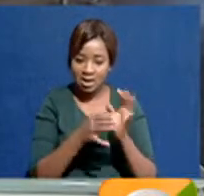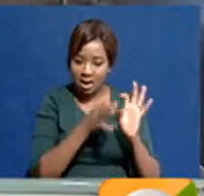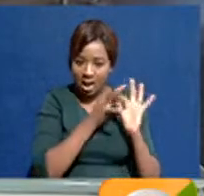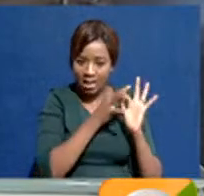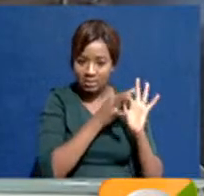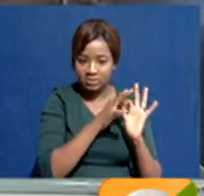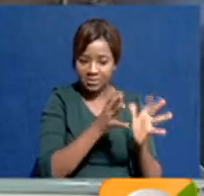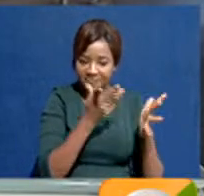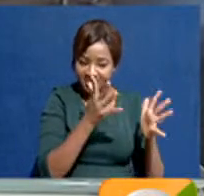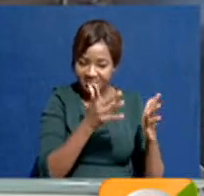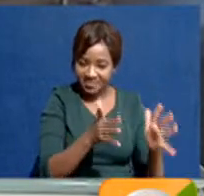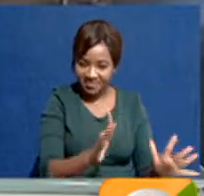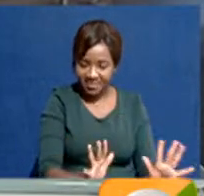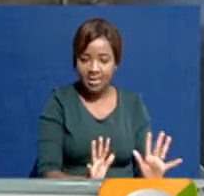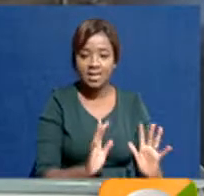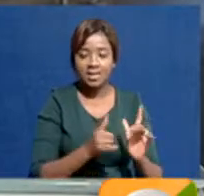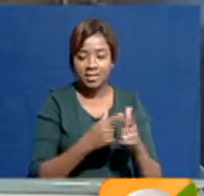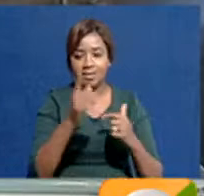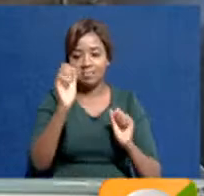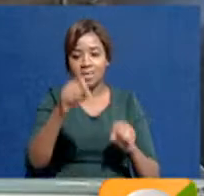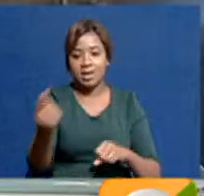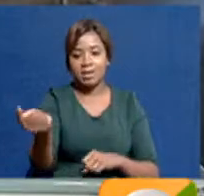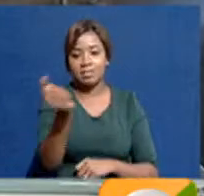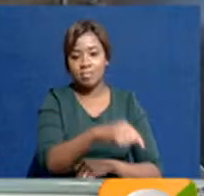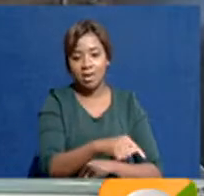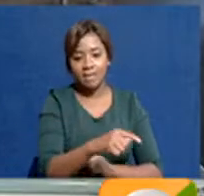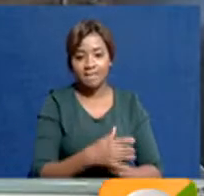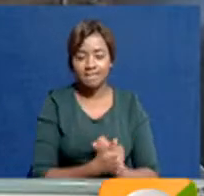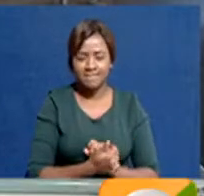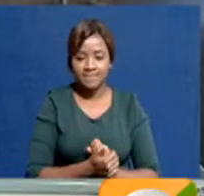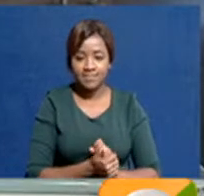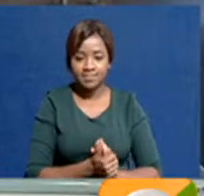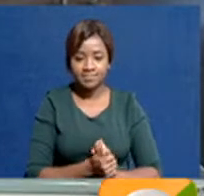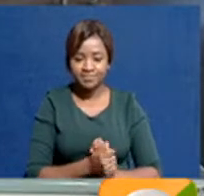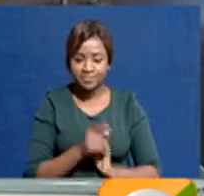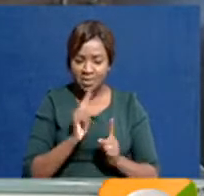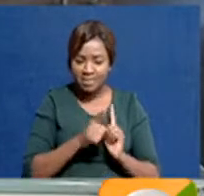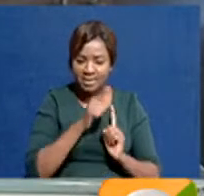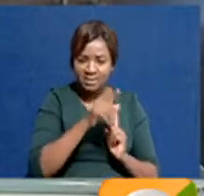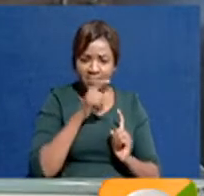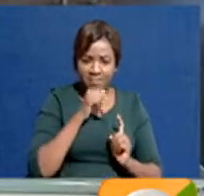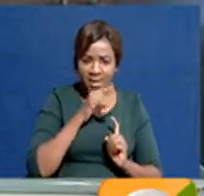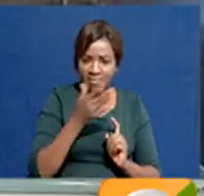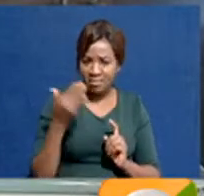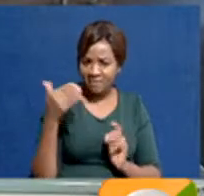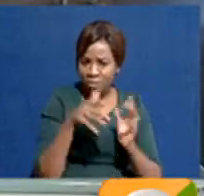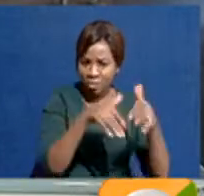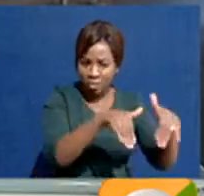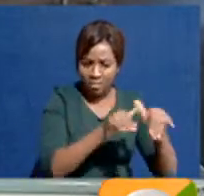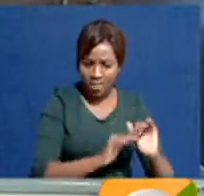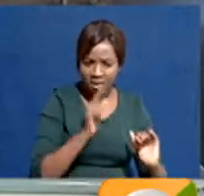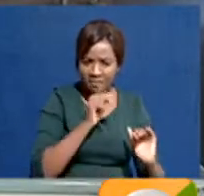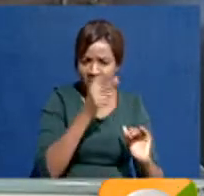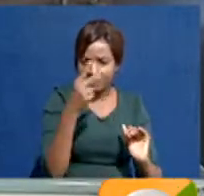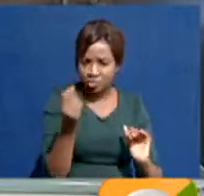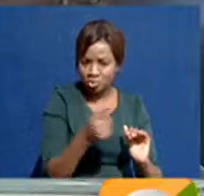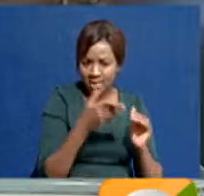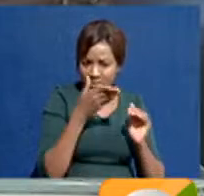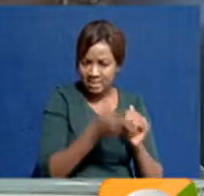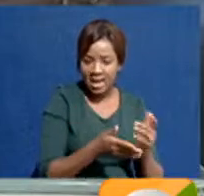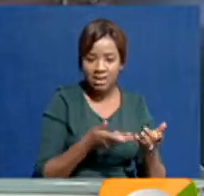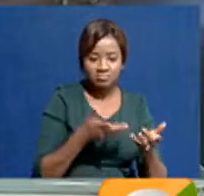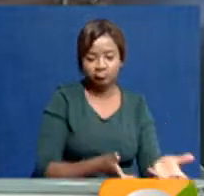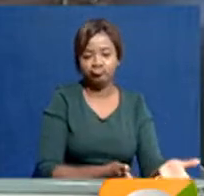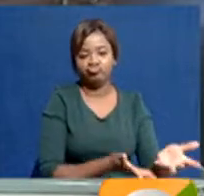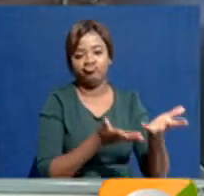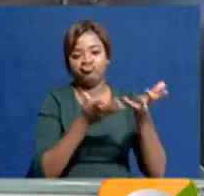rituals were performed. As Emily Chebet reports, the body of the unknown man who had been buried for 2 months in the homestead has